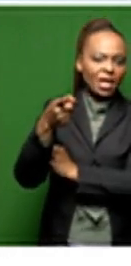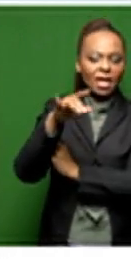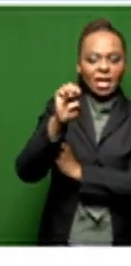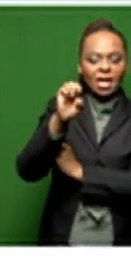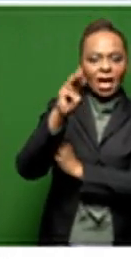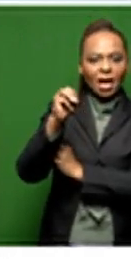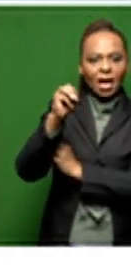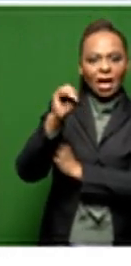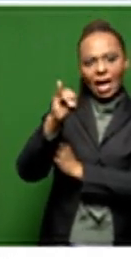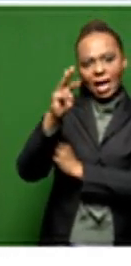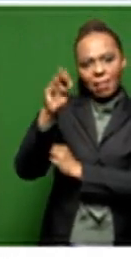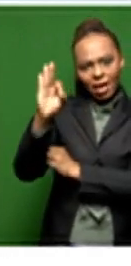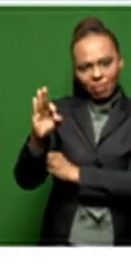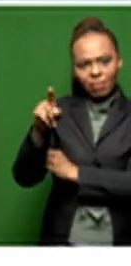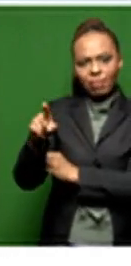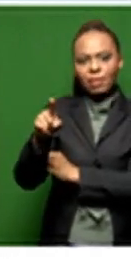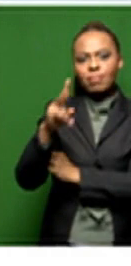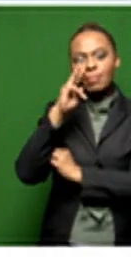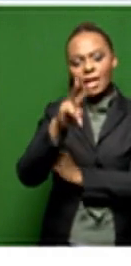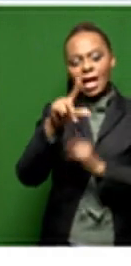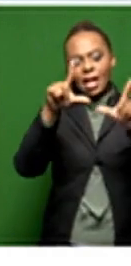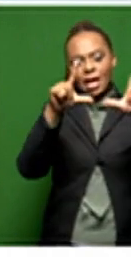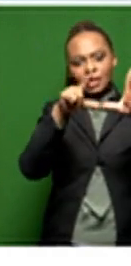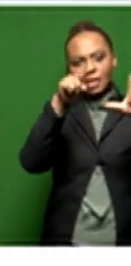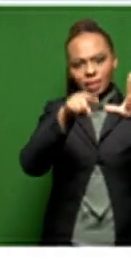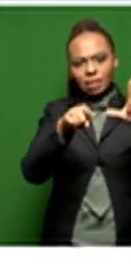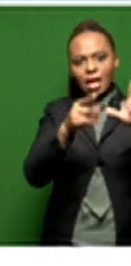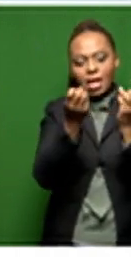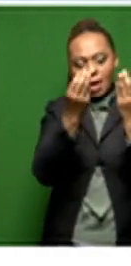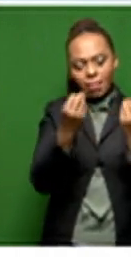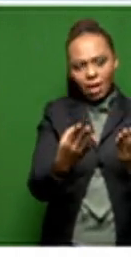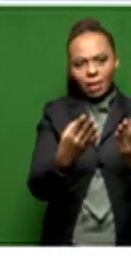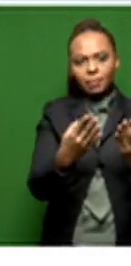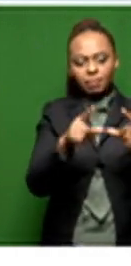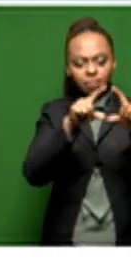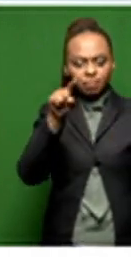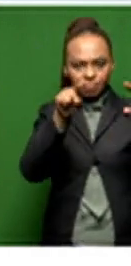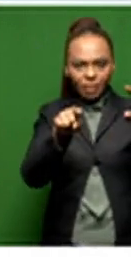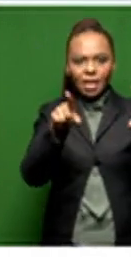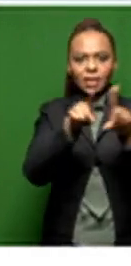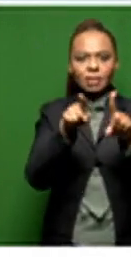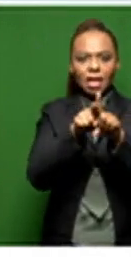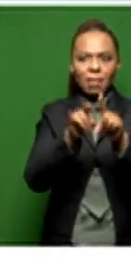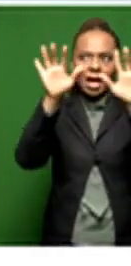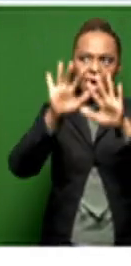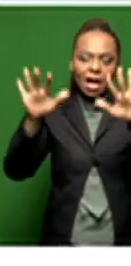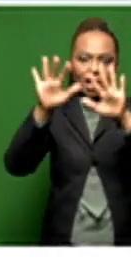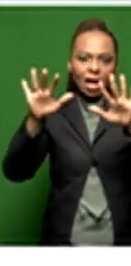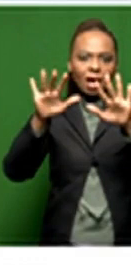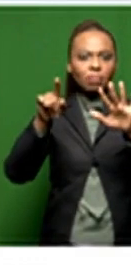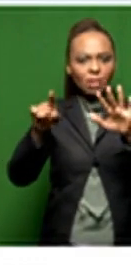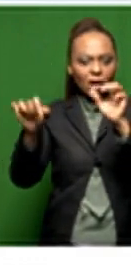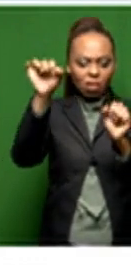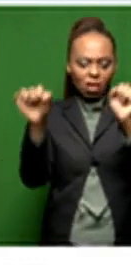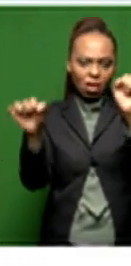looks at recognizes the license plate number along with make, model, and color of the vehicle in